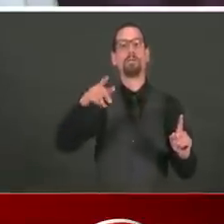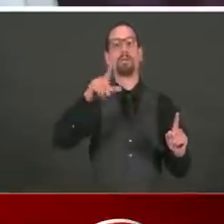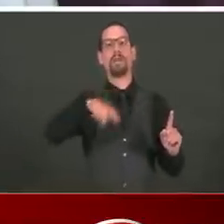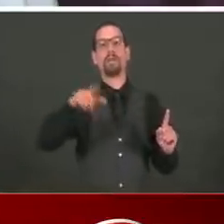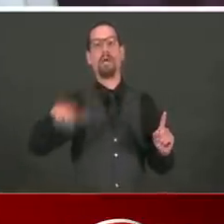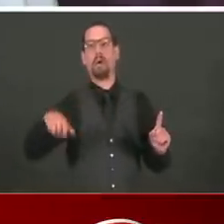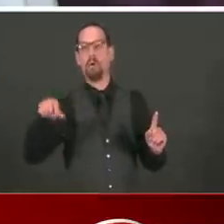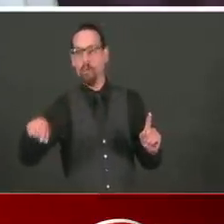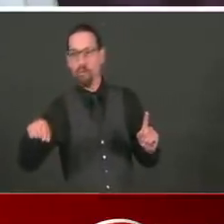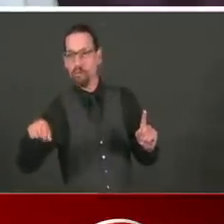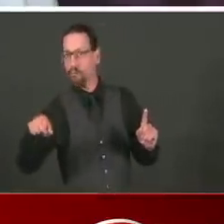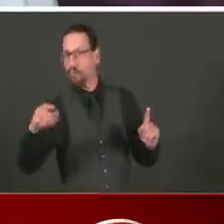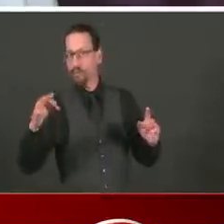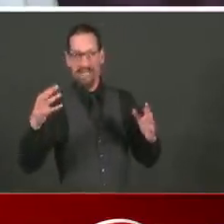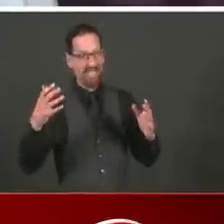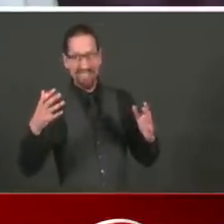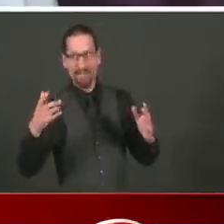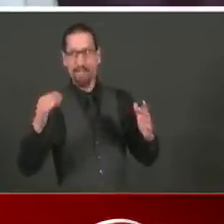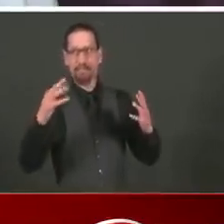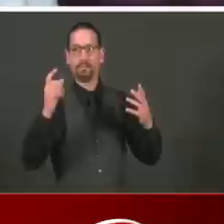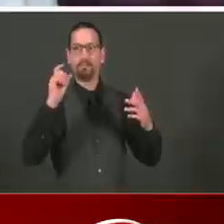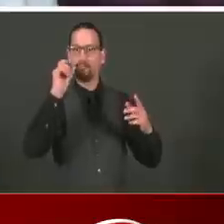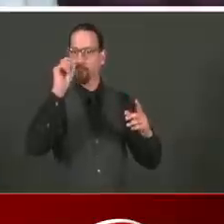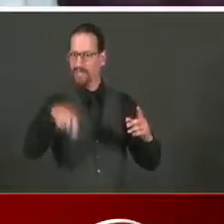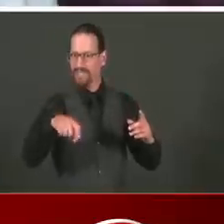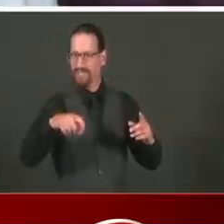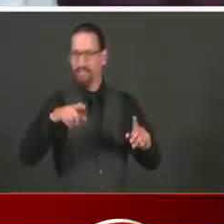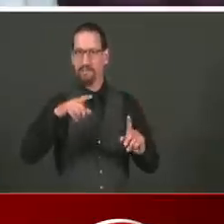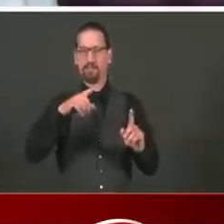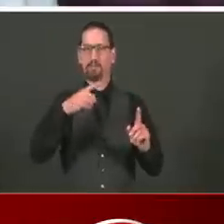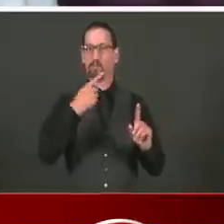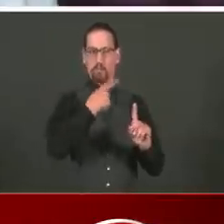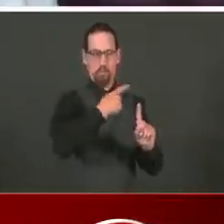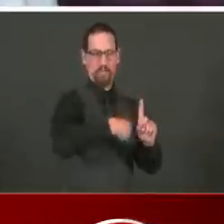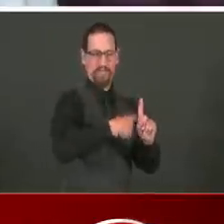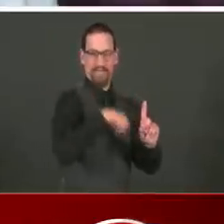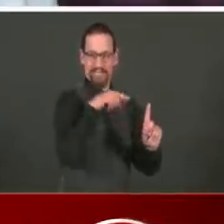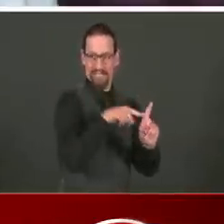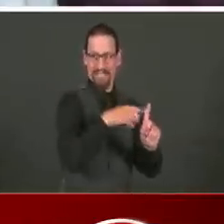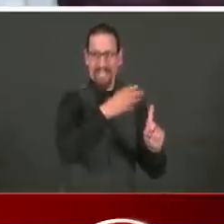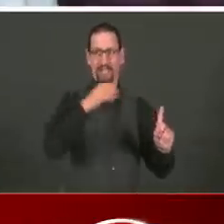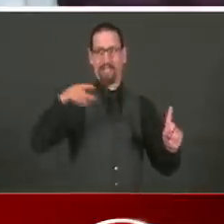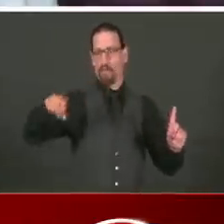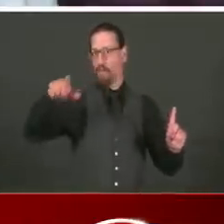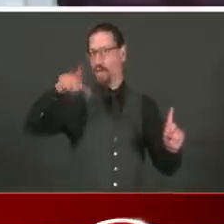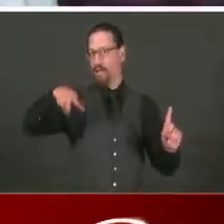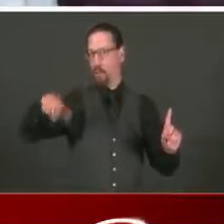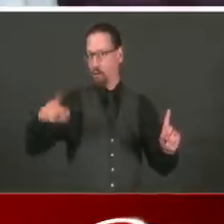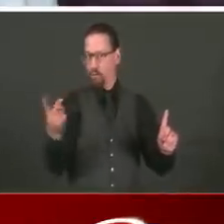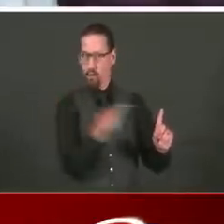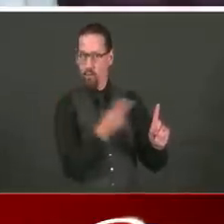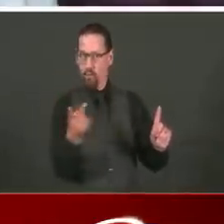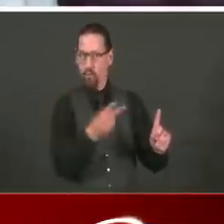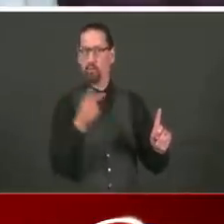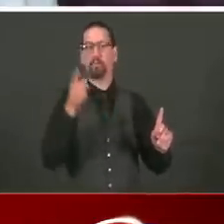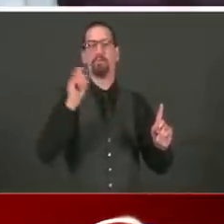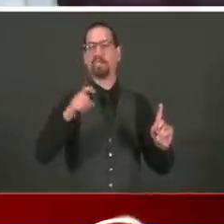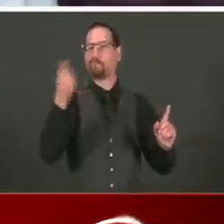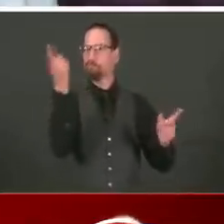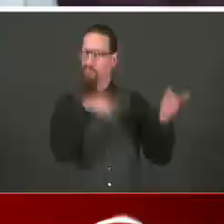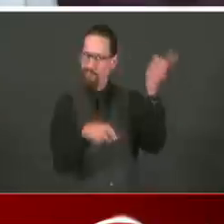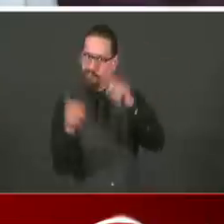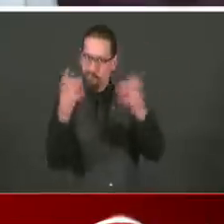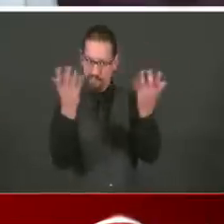by a United Way housing specialist to finalize a payment agreement. And then the payment agreement,